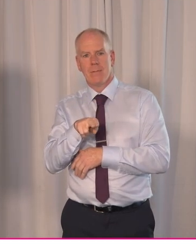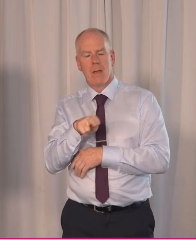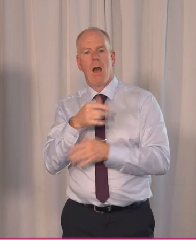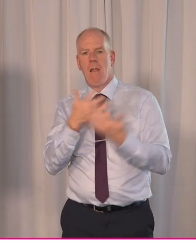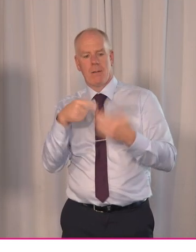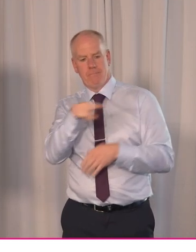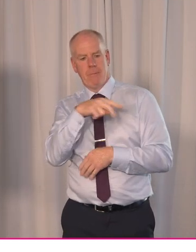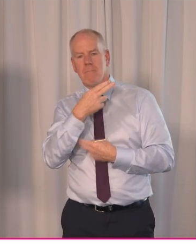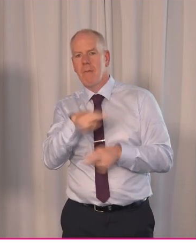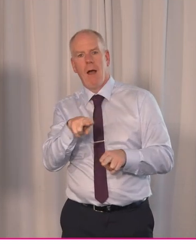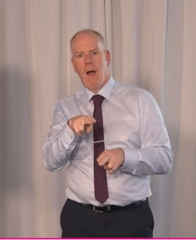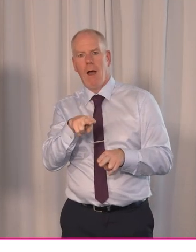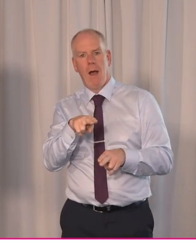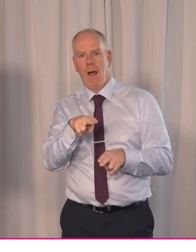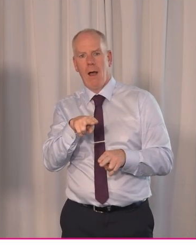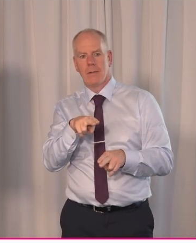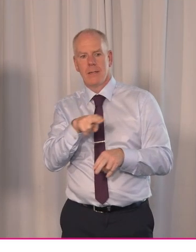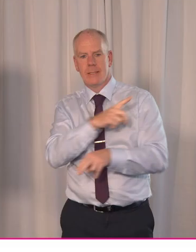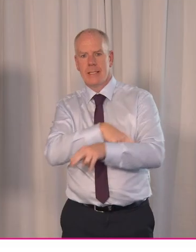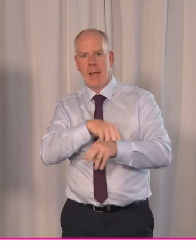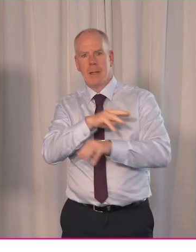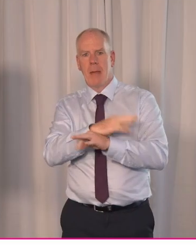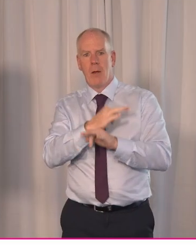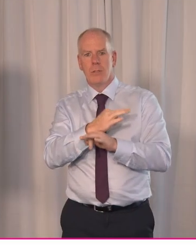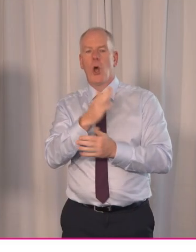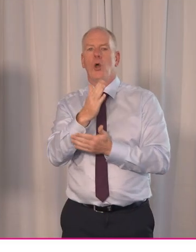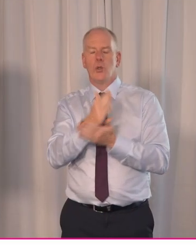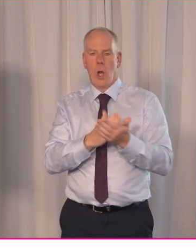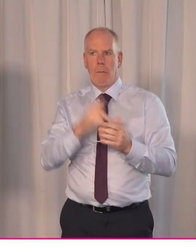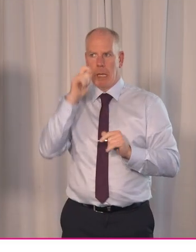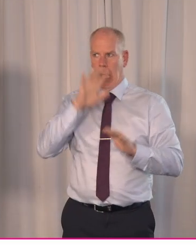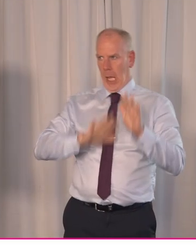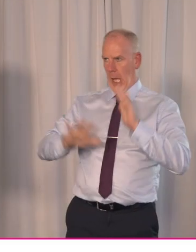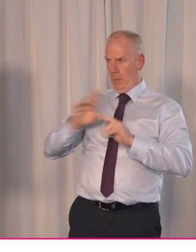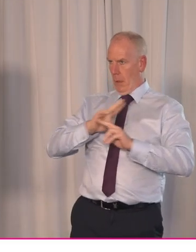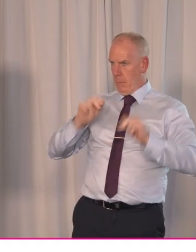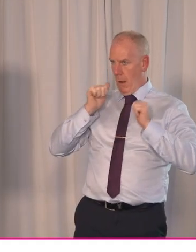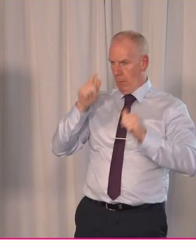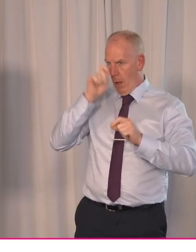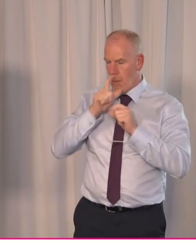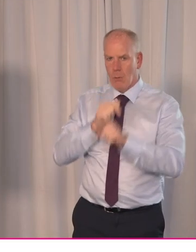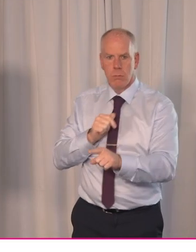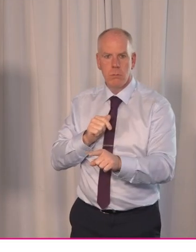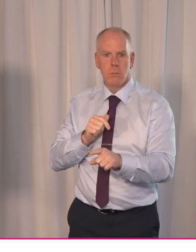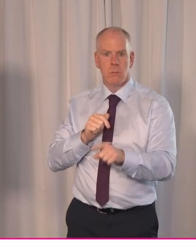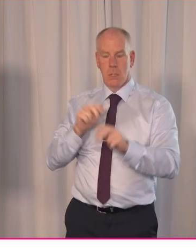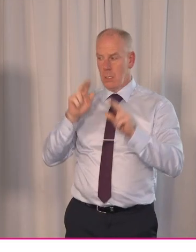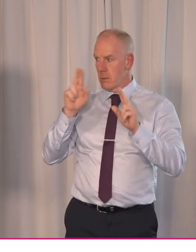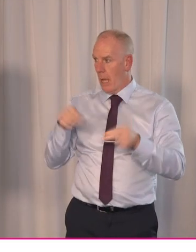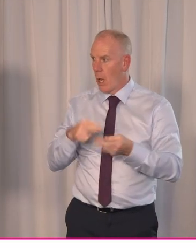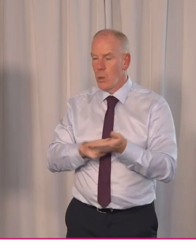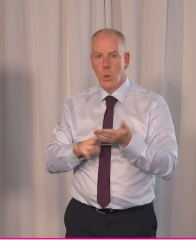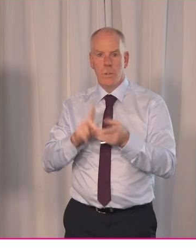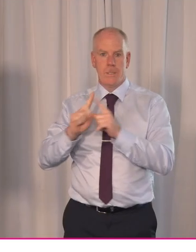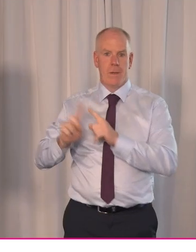many of us are not disabled parents. Some of us think that we cannot be parents, or that we cannot use